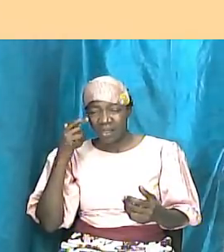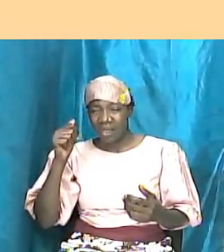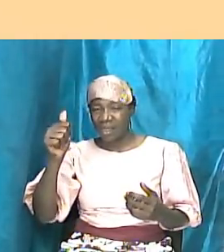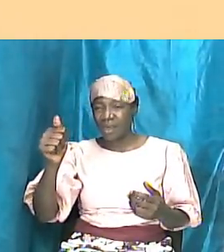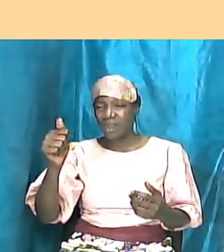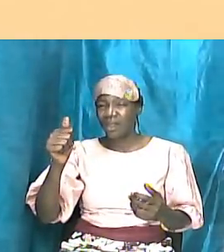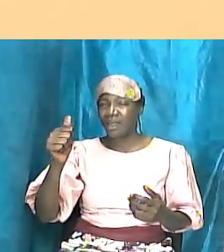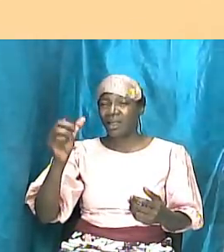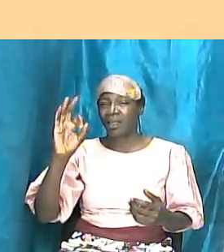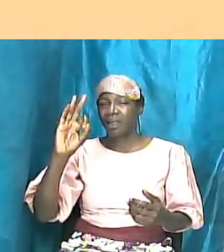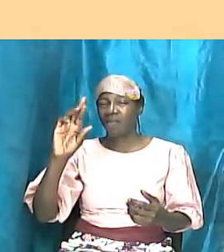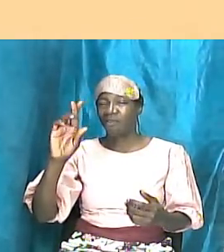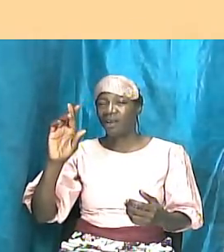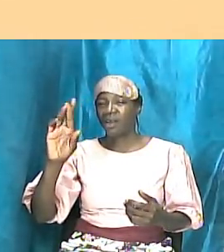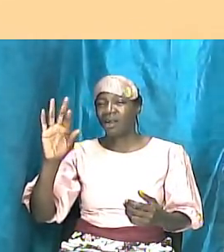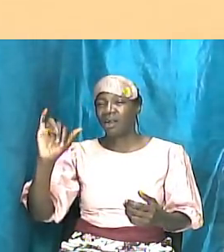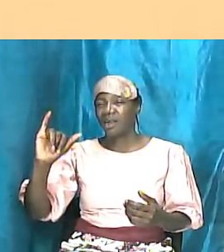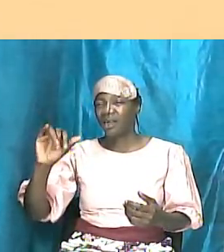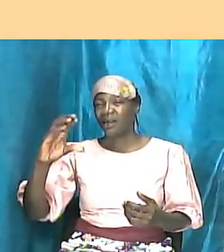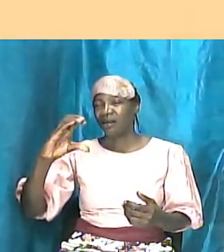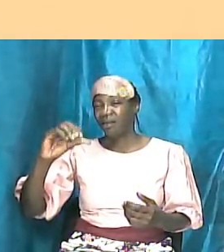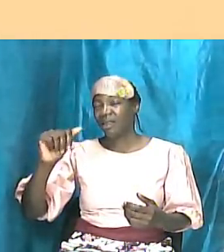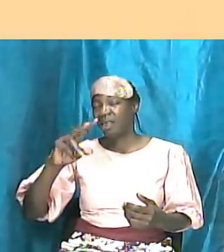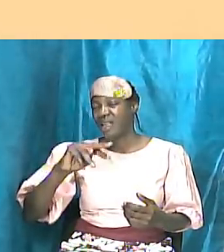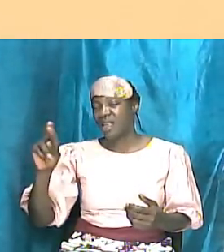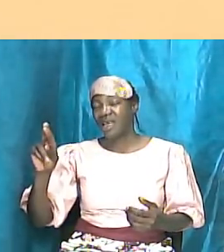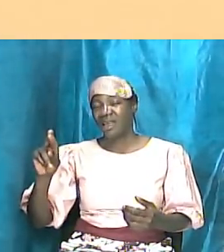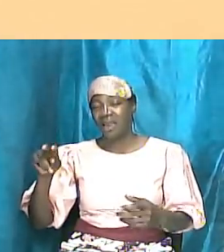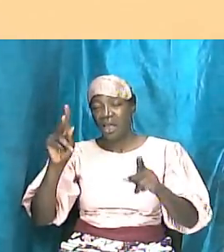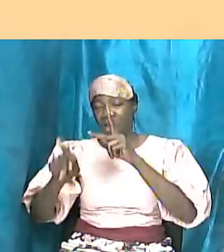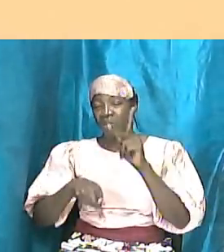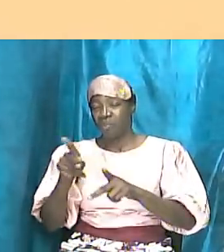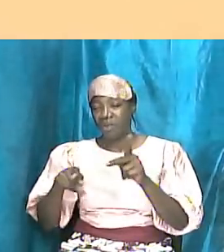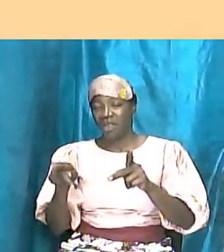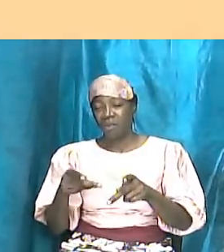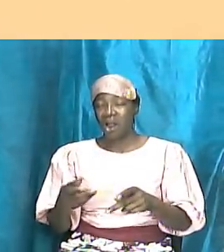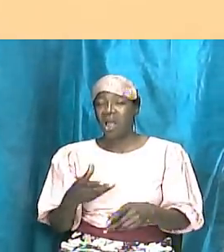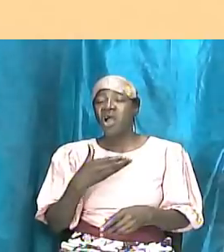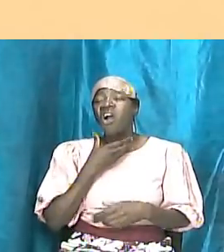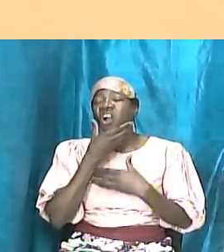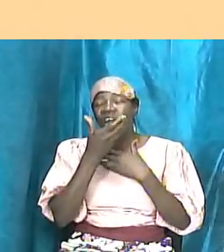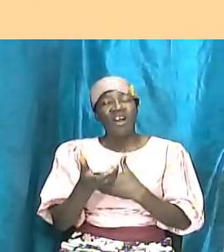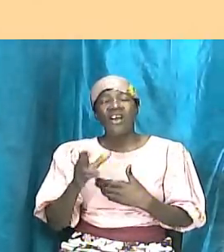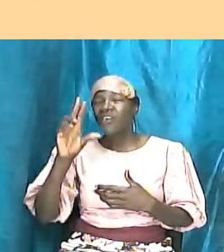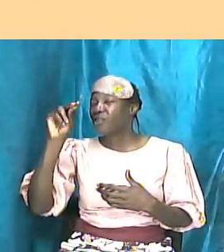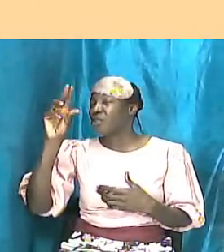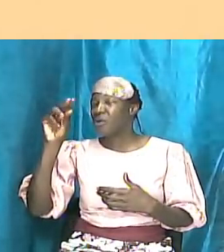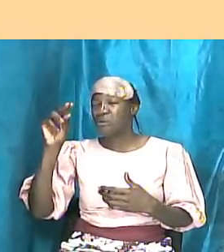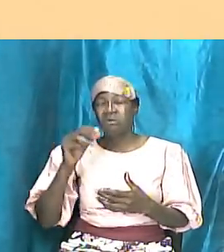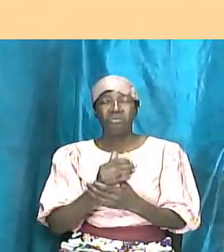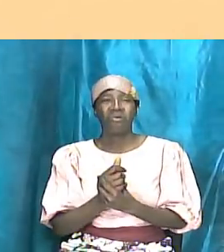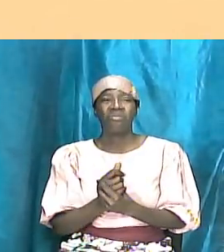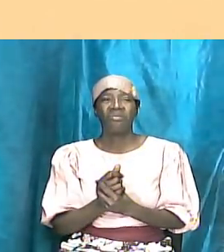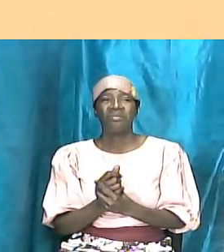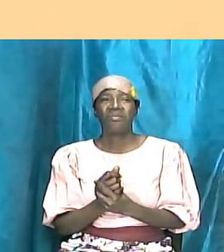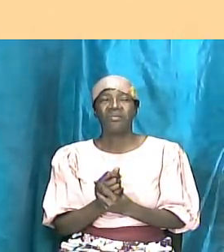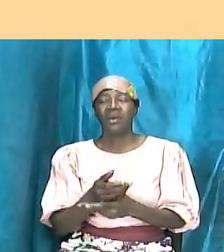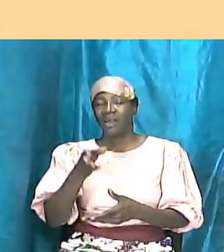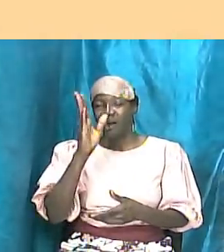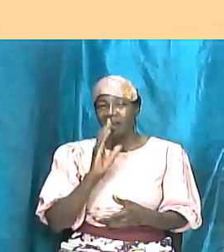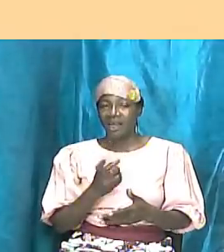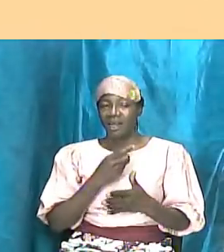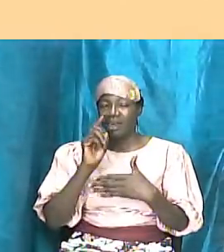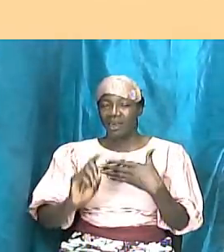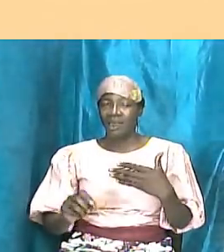black, change that. That is not so. The Bible didn't say that. And incidentally, God did